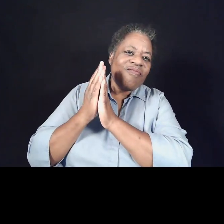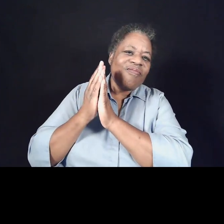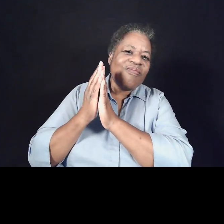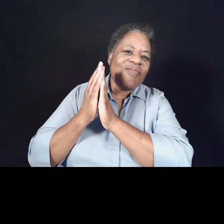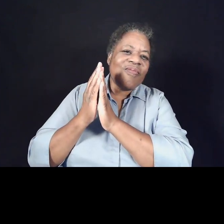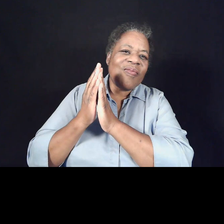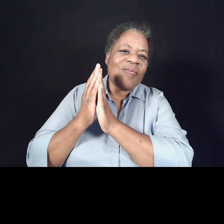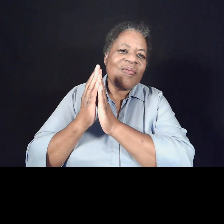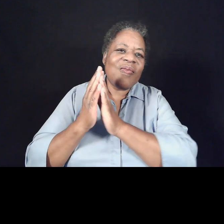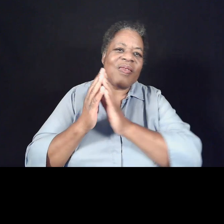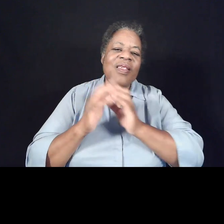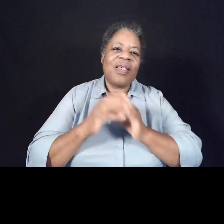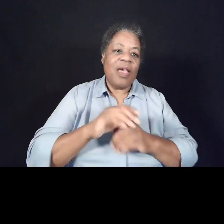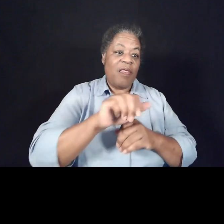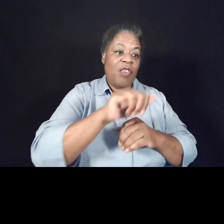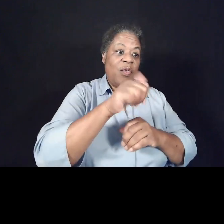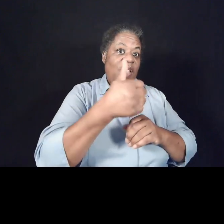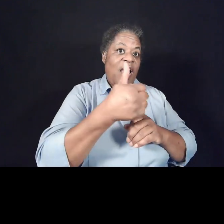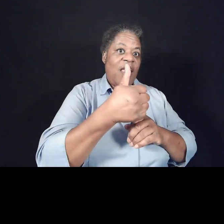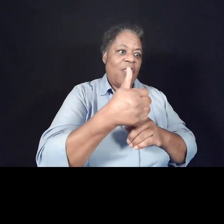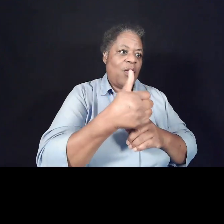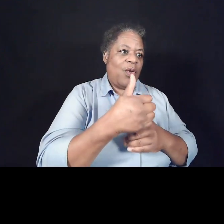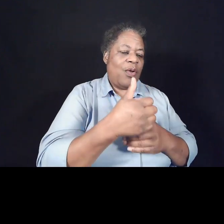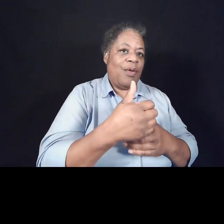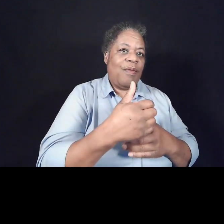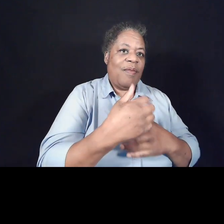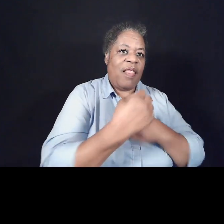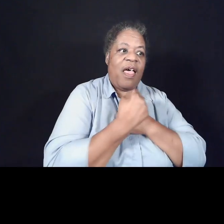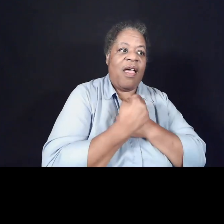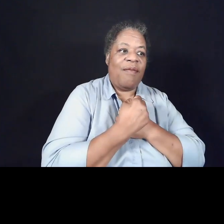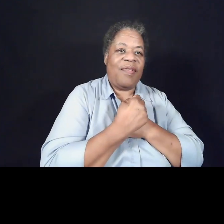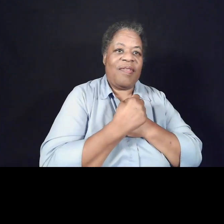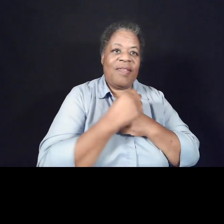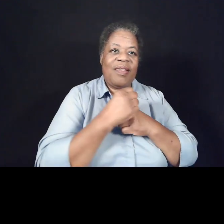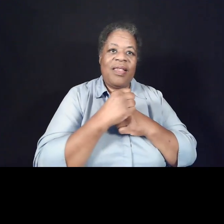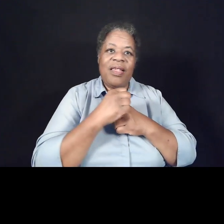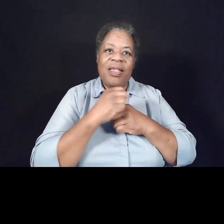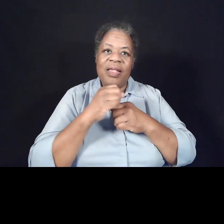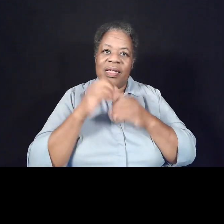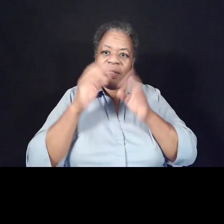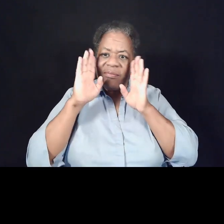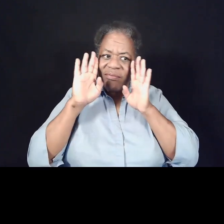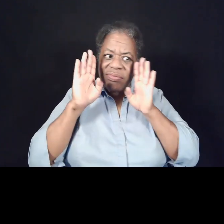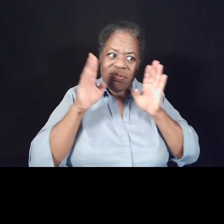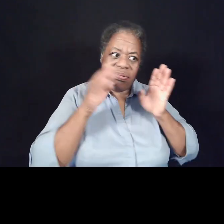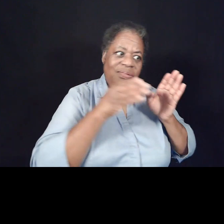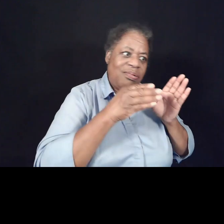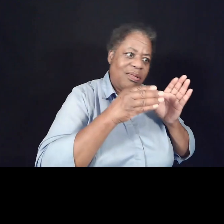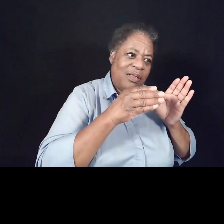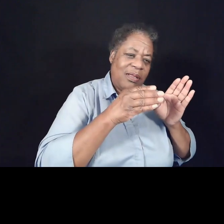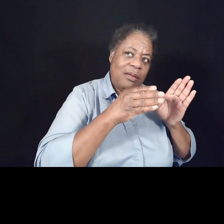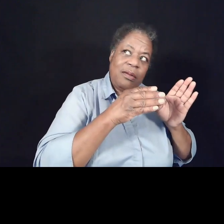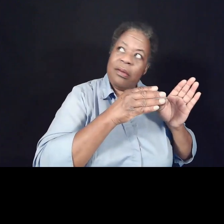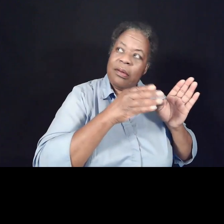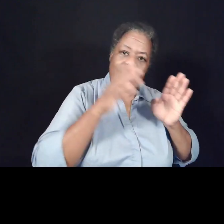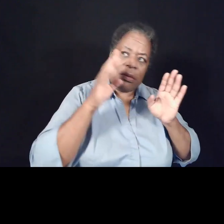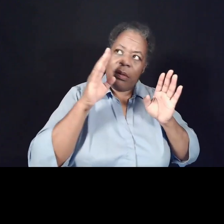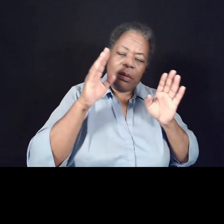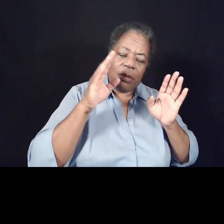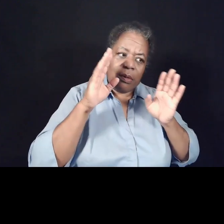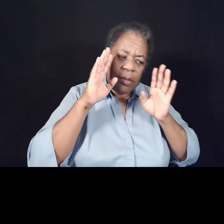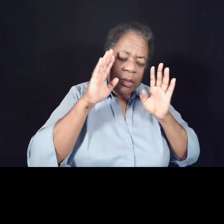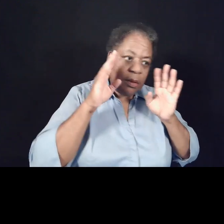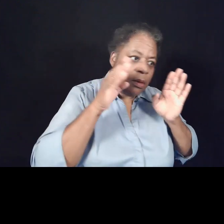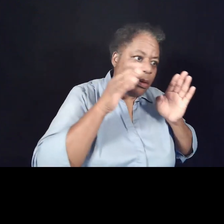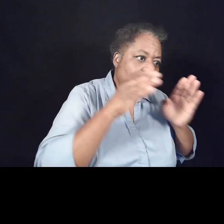But when those other loves and delights begin to distract or detract from our love for and delight